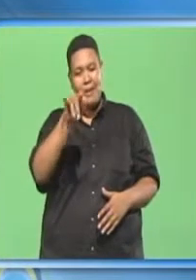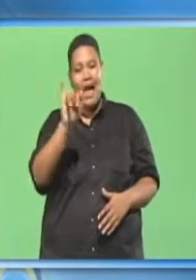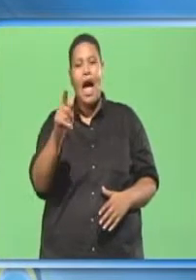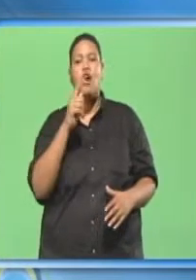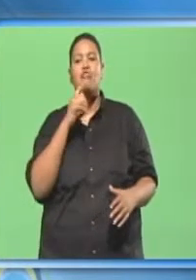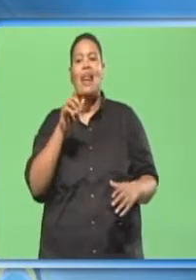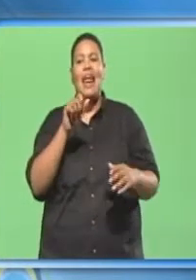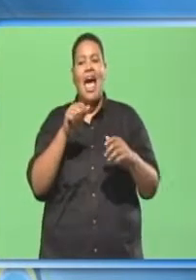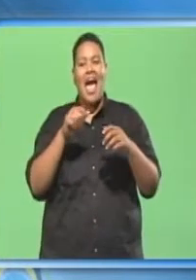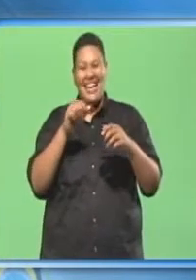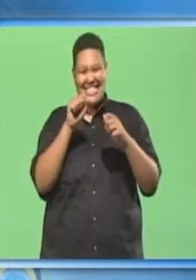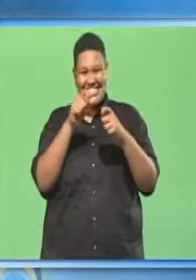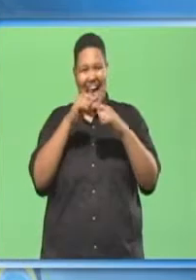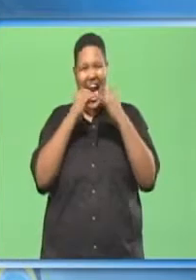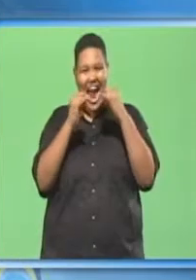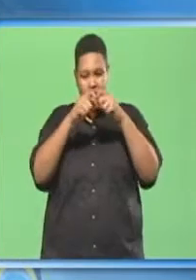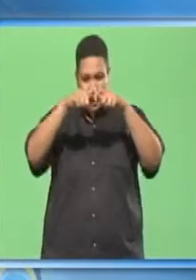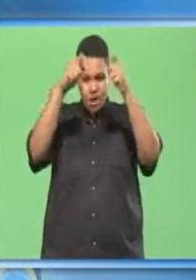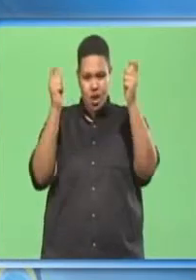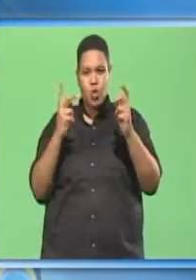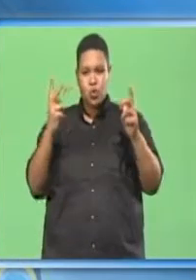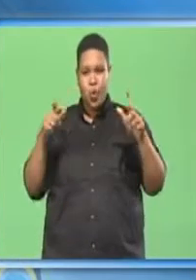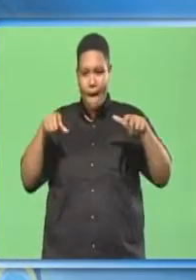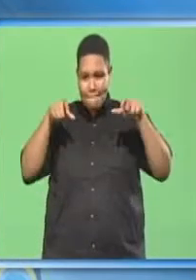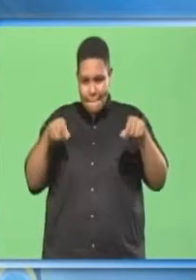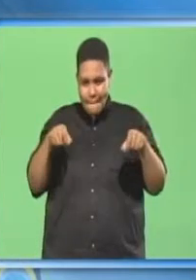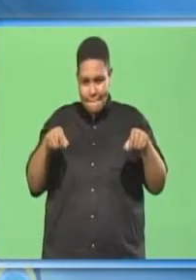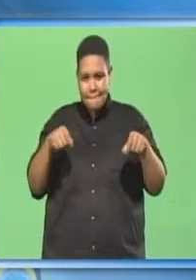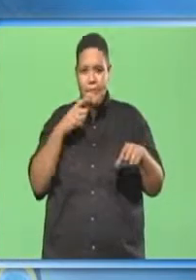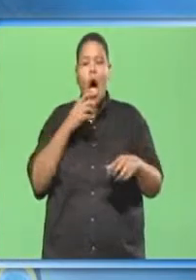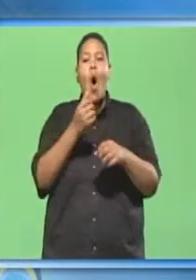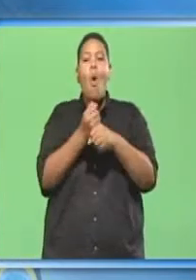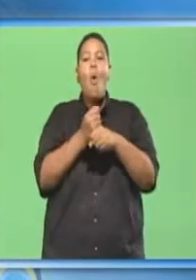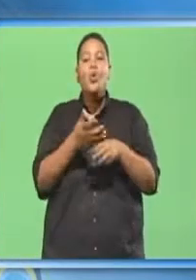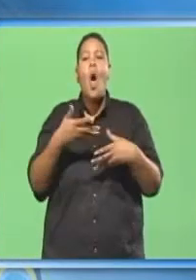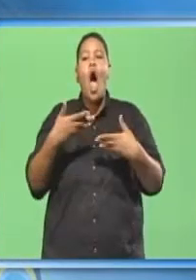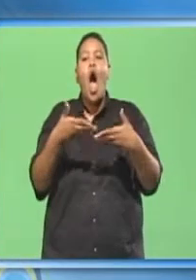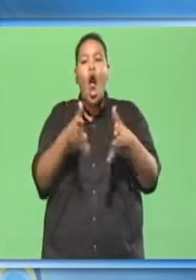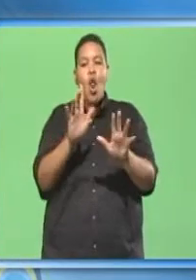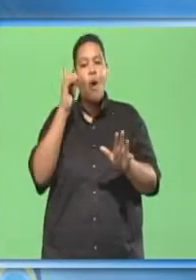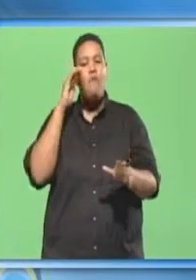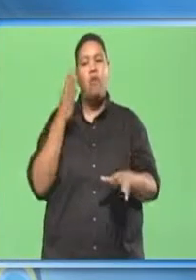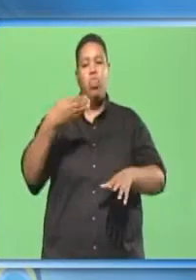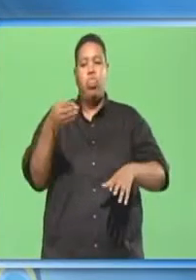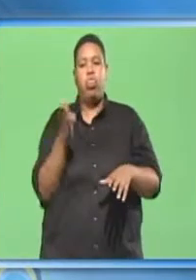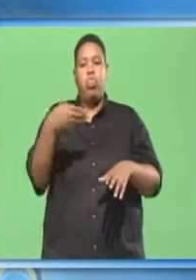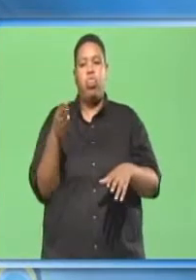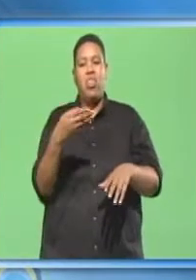steel frame by 2 studs and are loosely held in the frame to allow the rotation of the